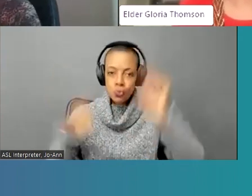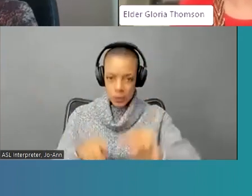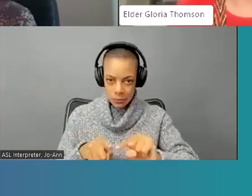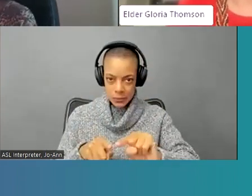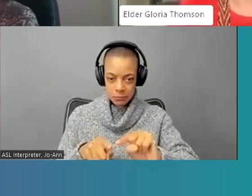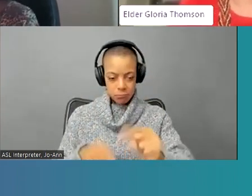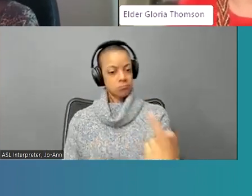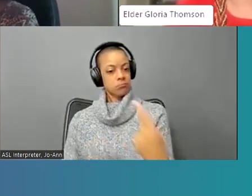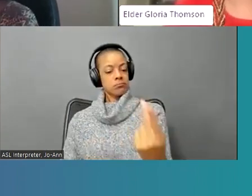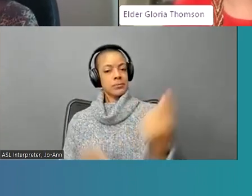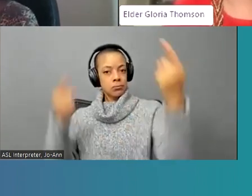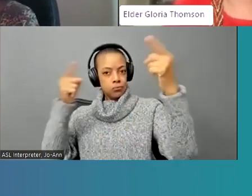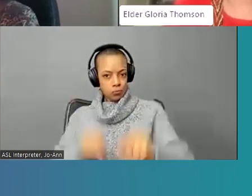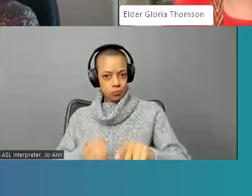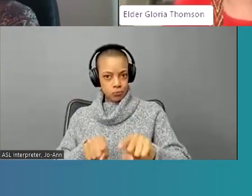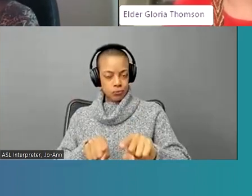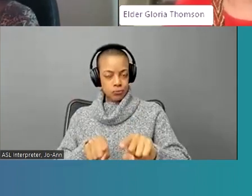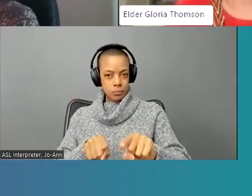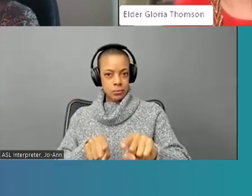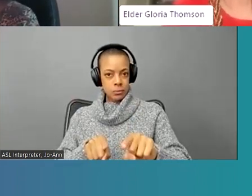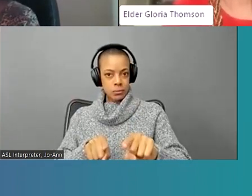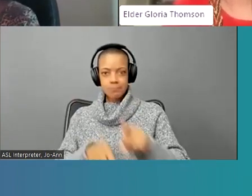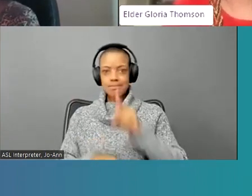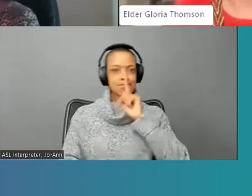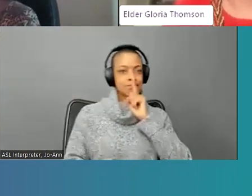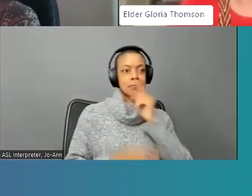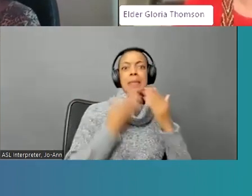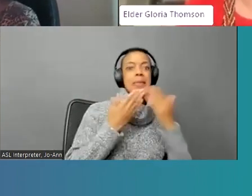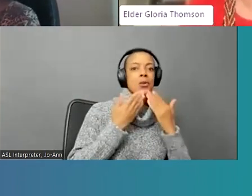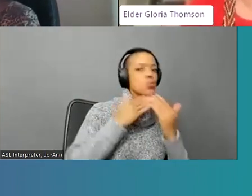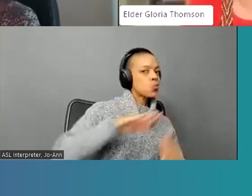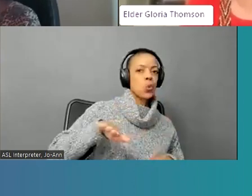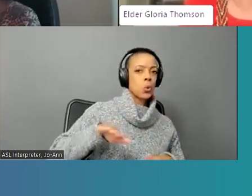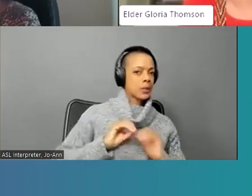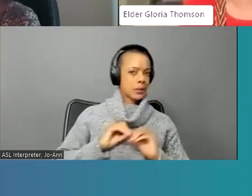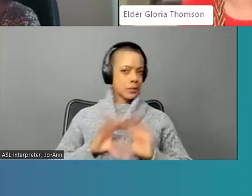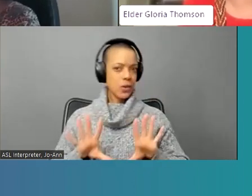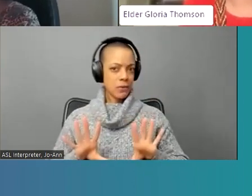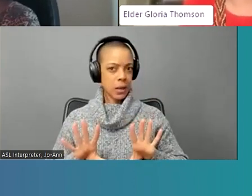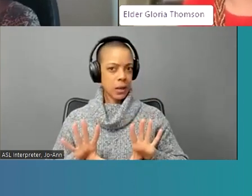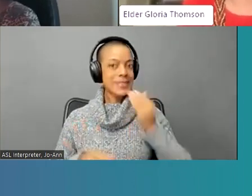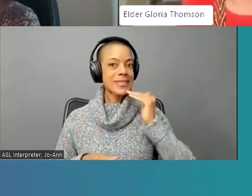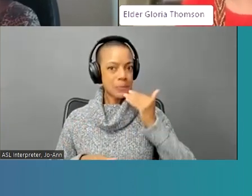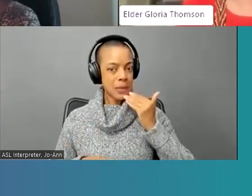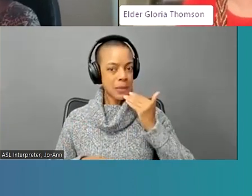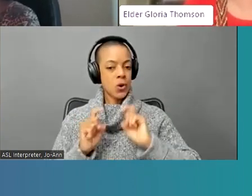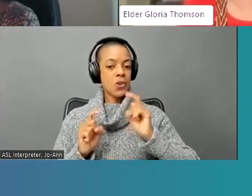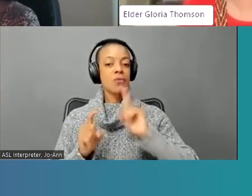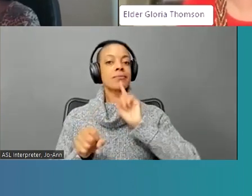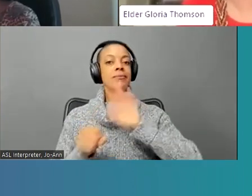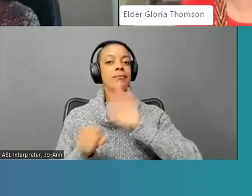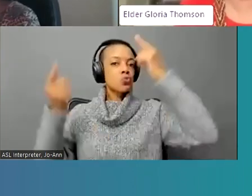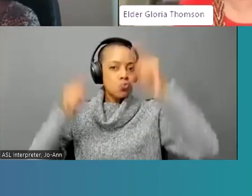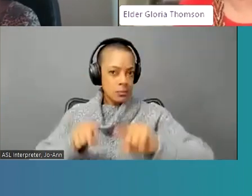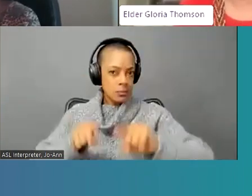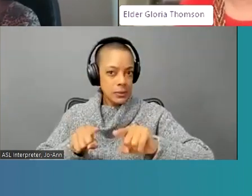that is not the thank you. So I just wanted to clarify that. Gotcha. So, and you can